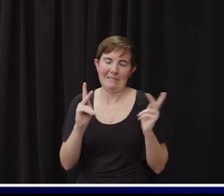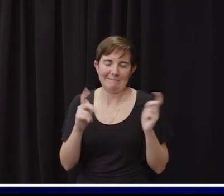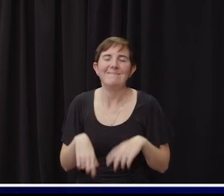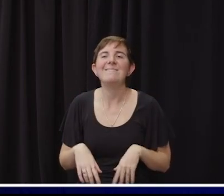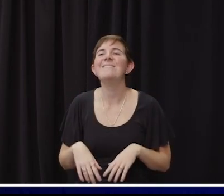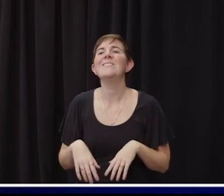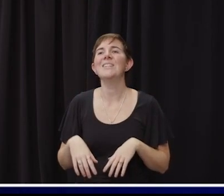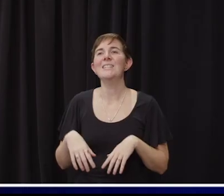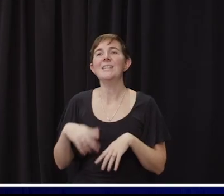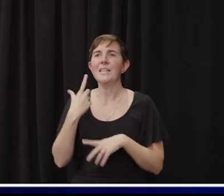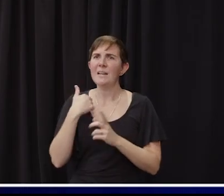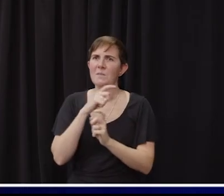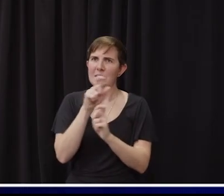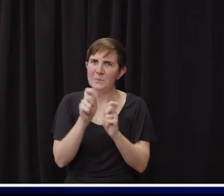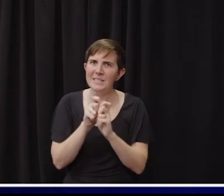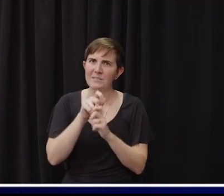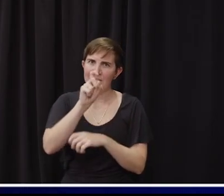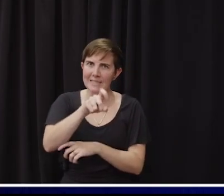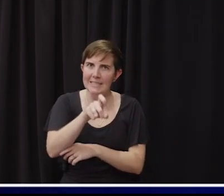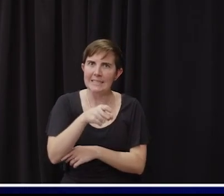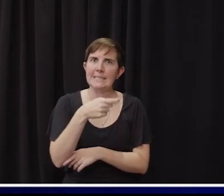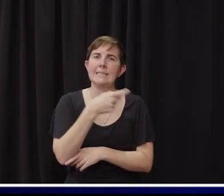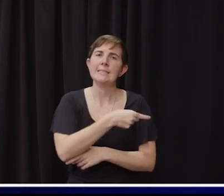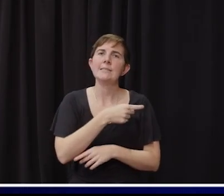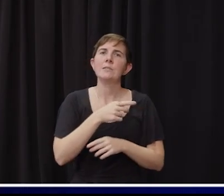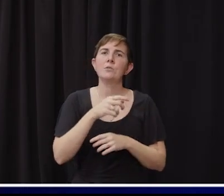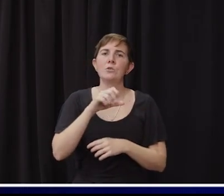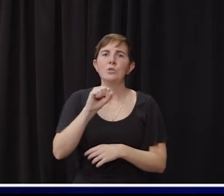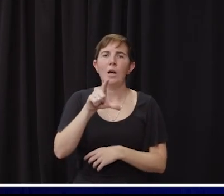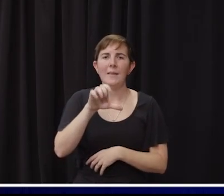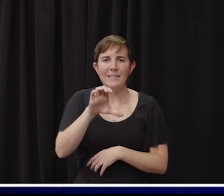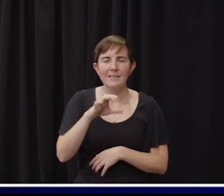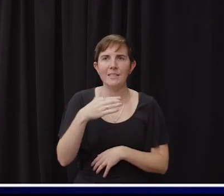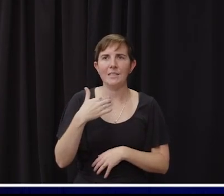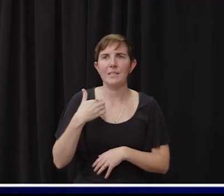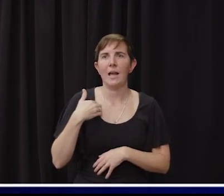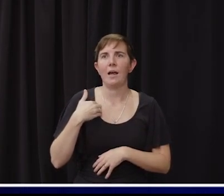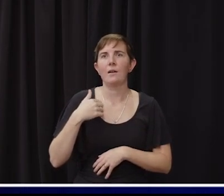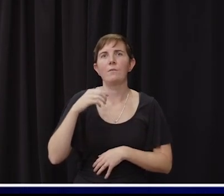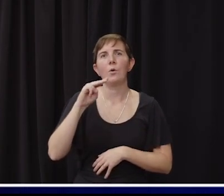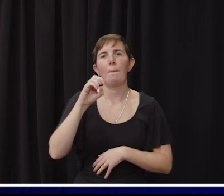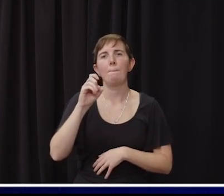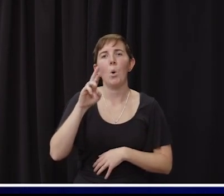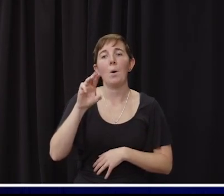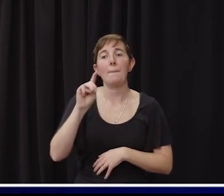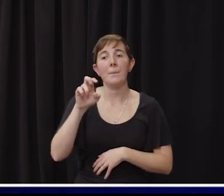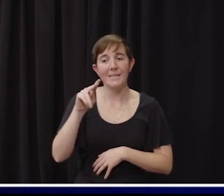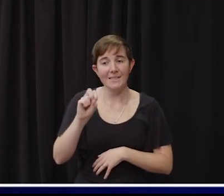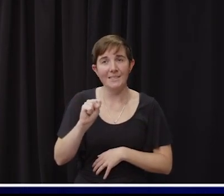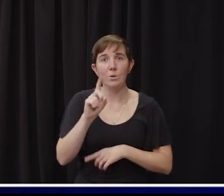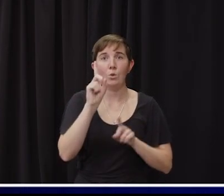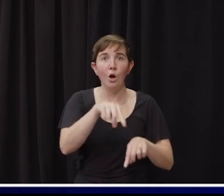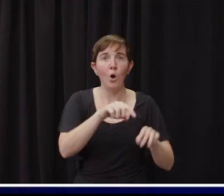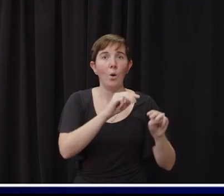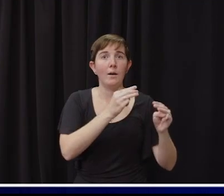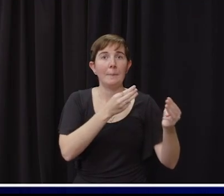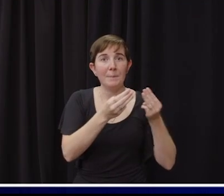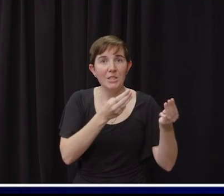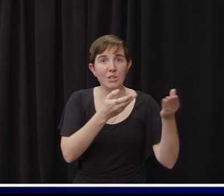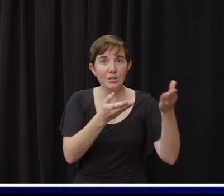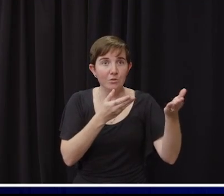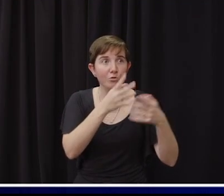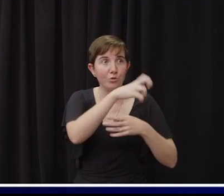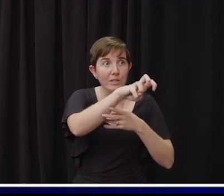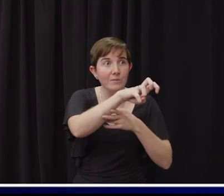very specific needs. So they've got Mormons that go on missions, and then they come back, and they're greeted by